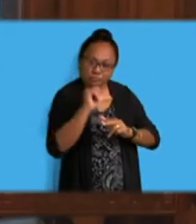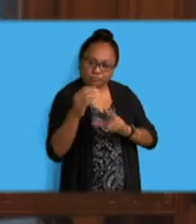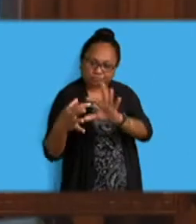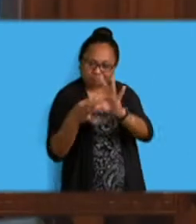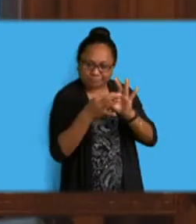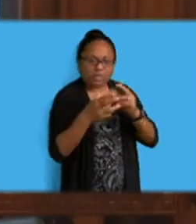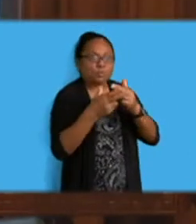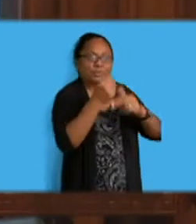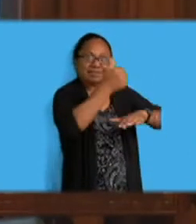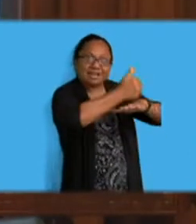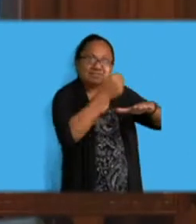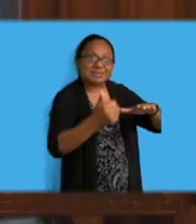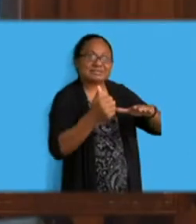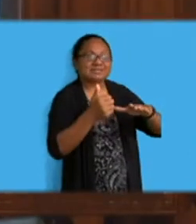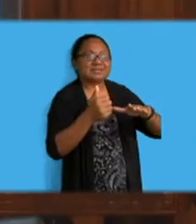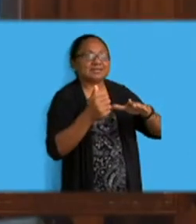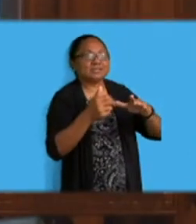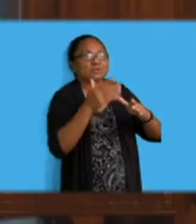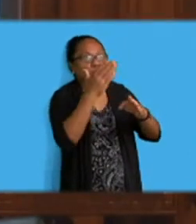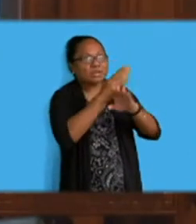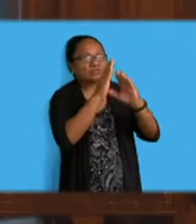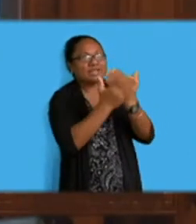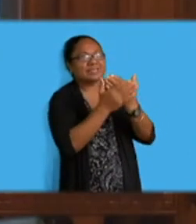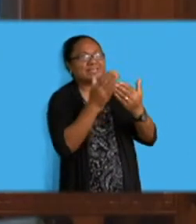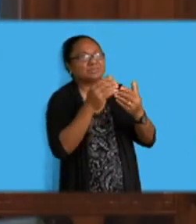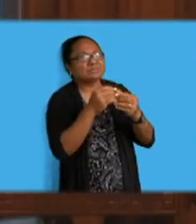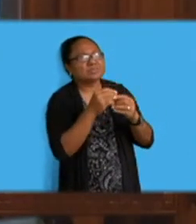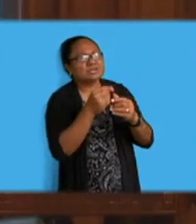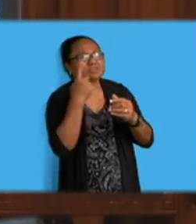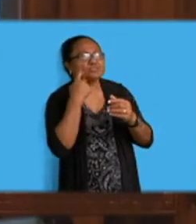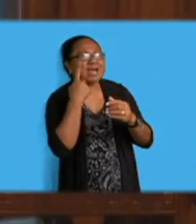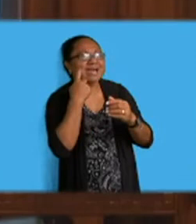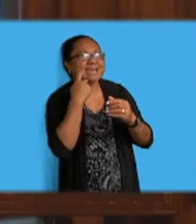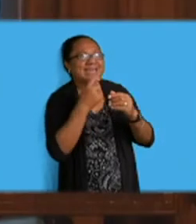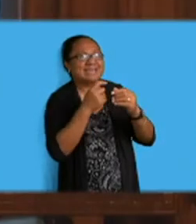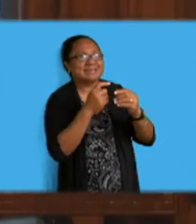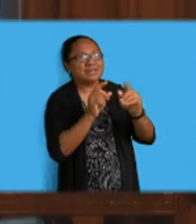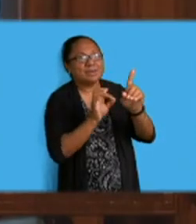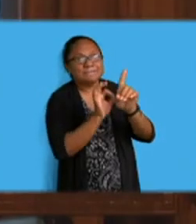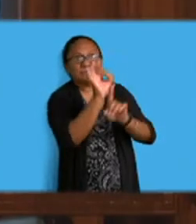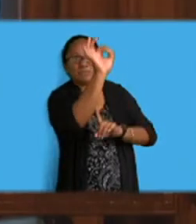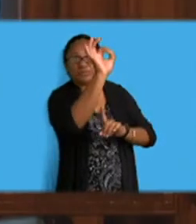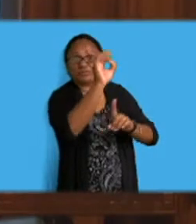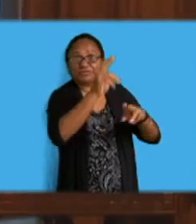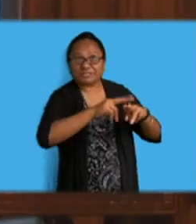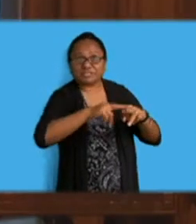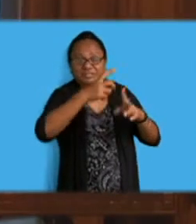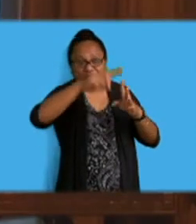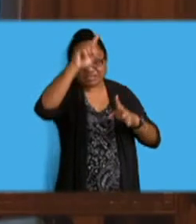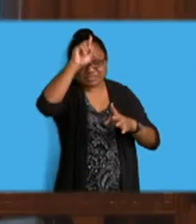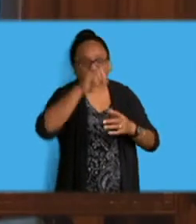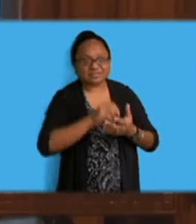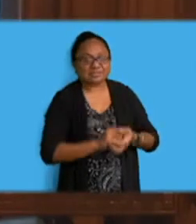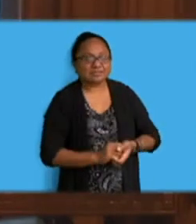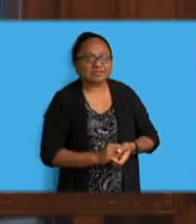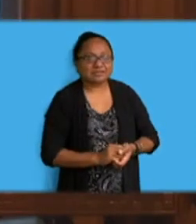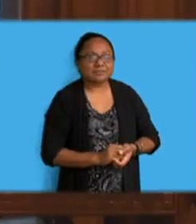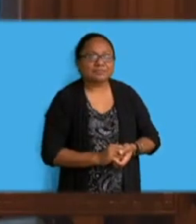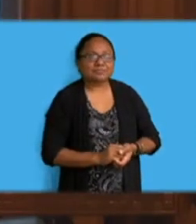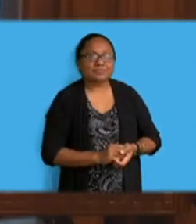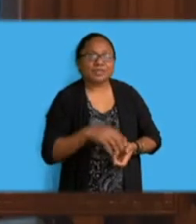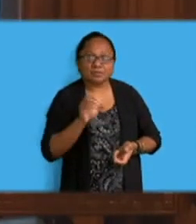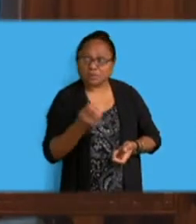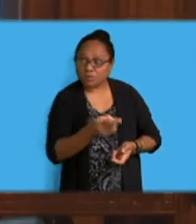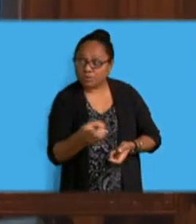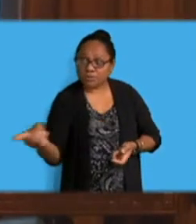establishment of the schools. In fact, almost all those, except for 12 schools, the rest of these primary and secondary schools were initially constructed and